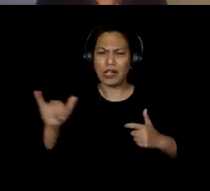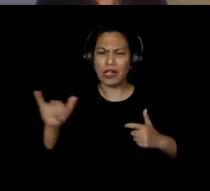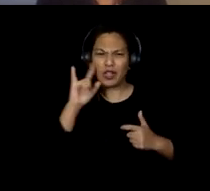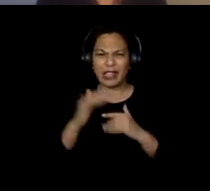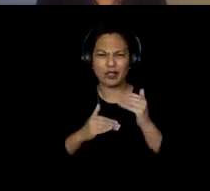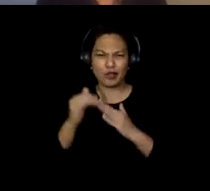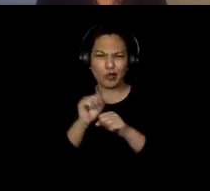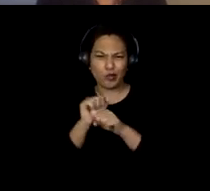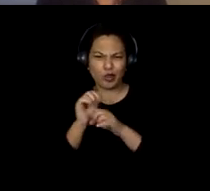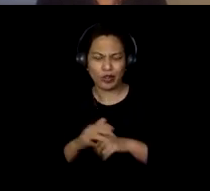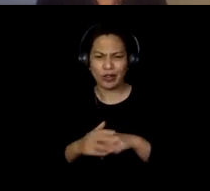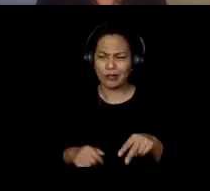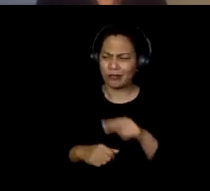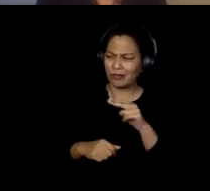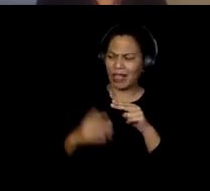worker.